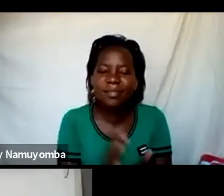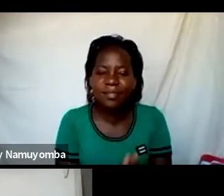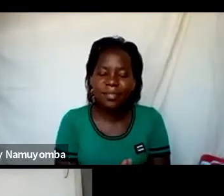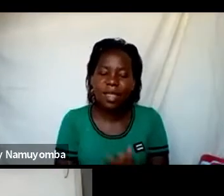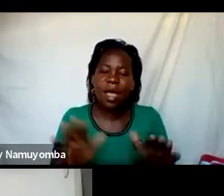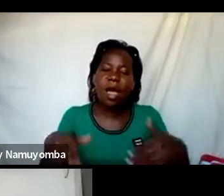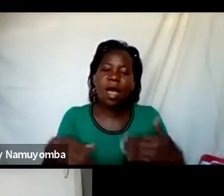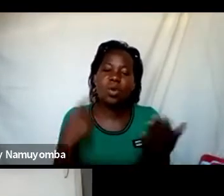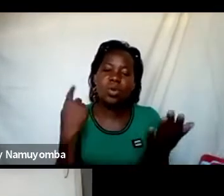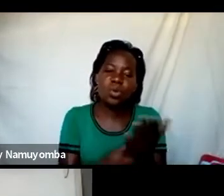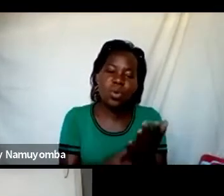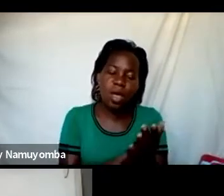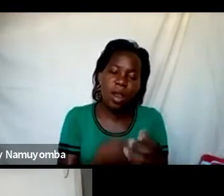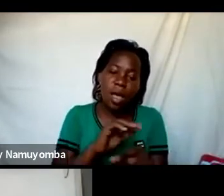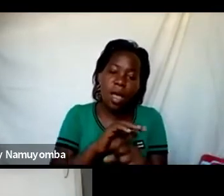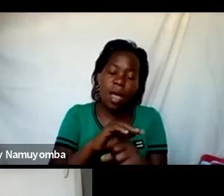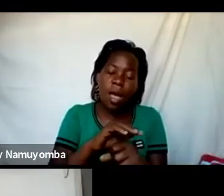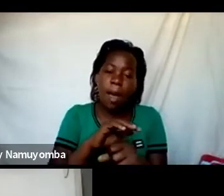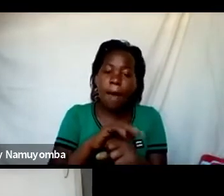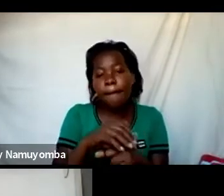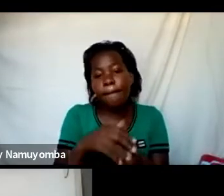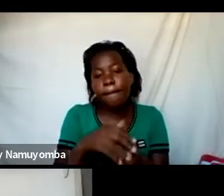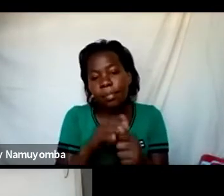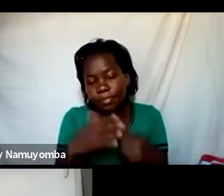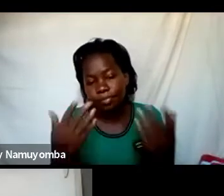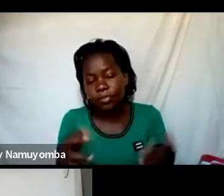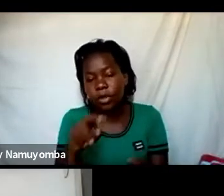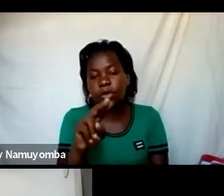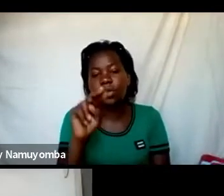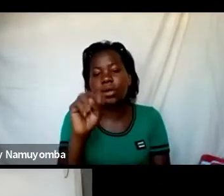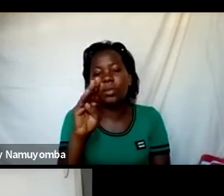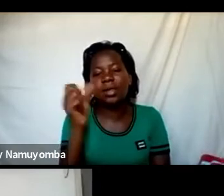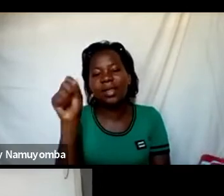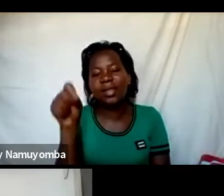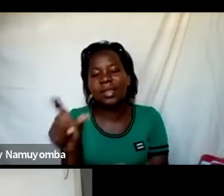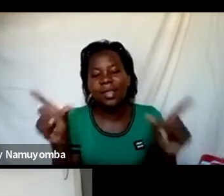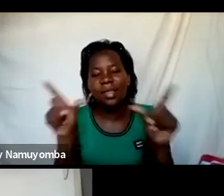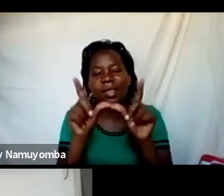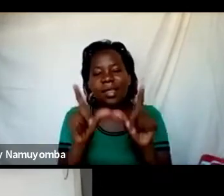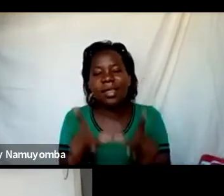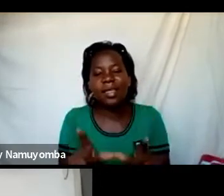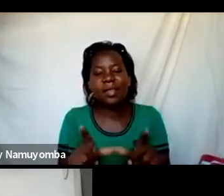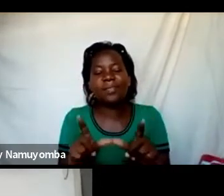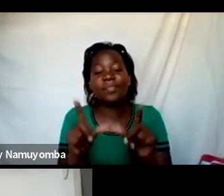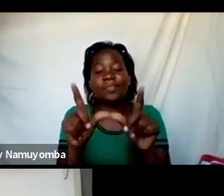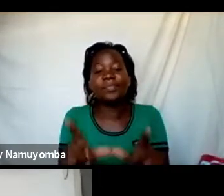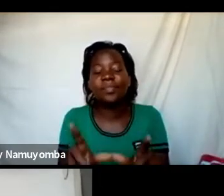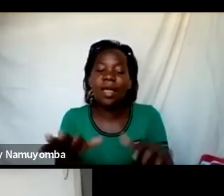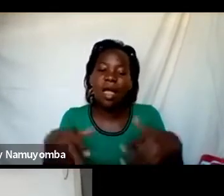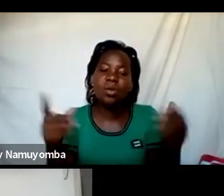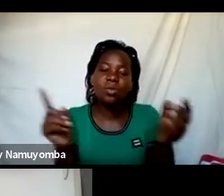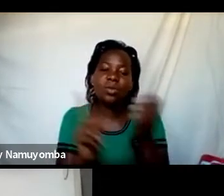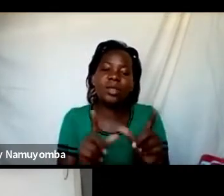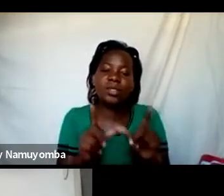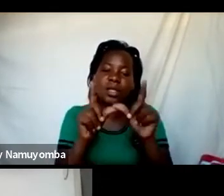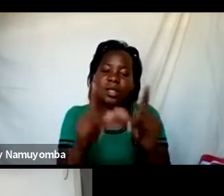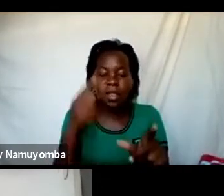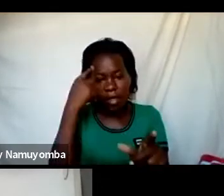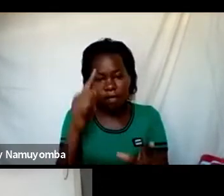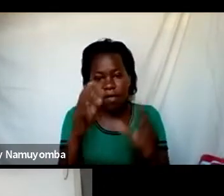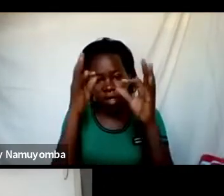help UNBS certification, being able to sort of get certification for the equipment that you need and all of that